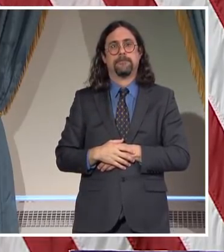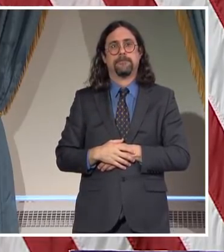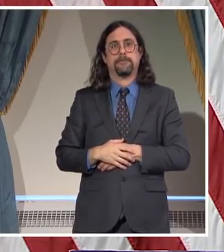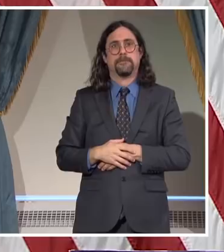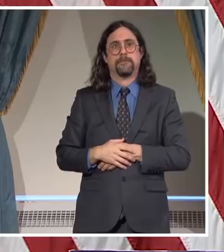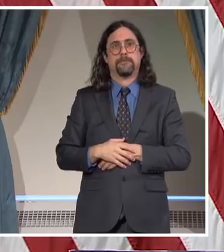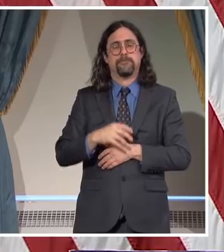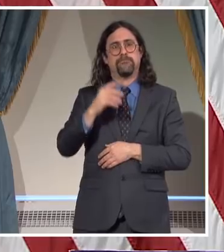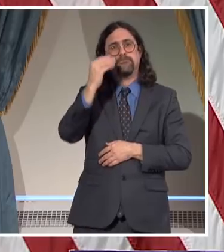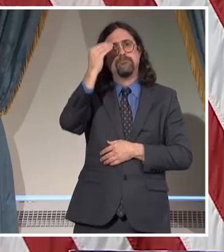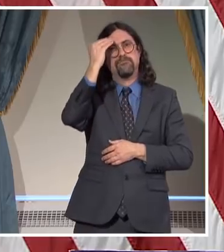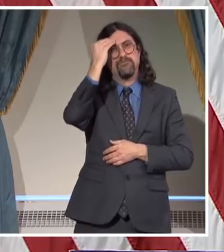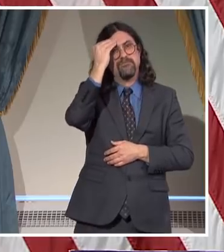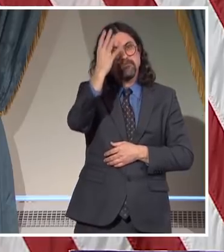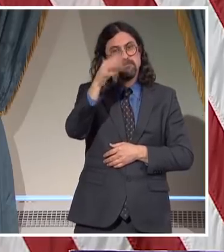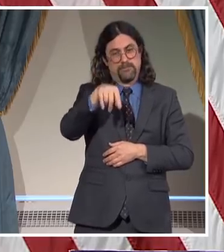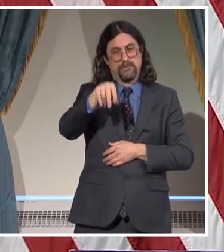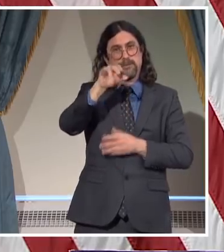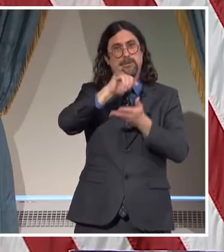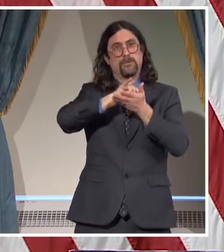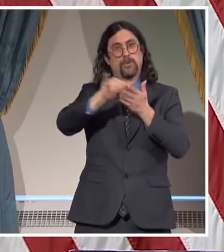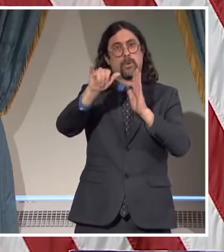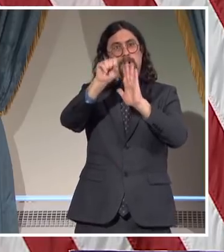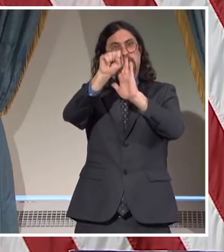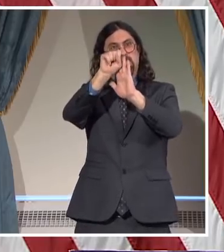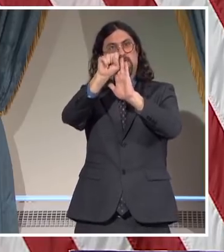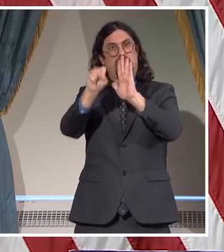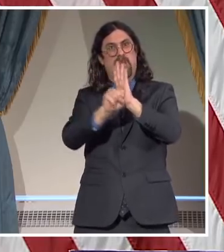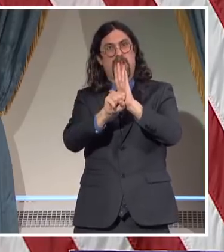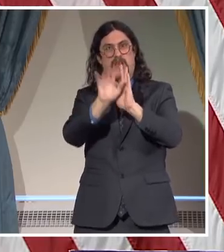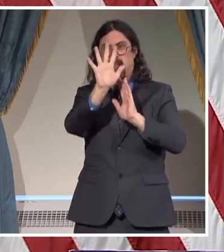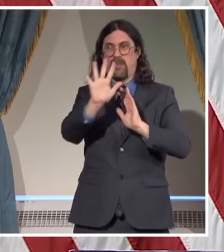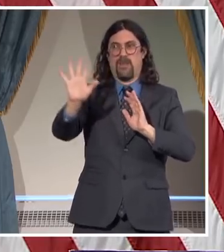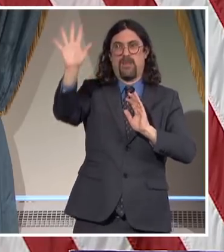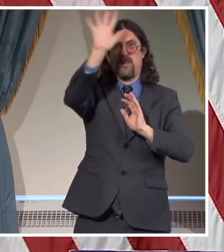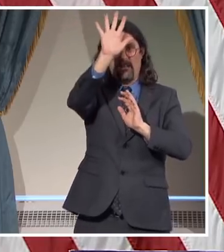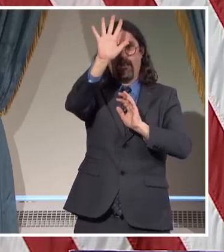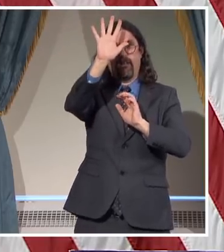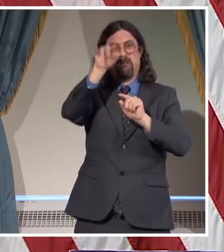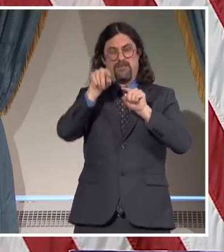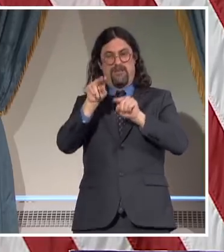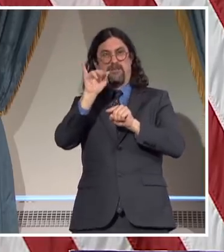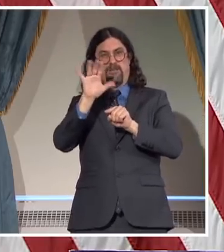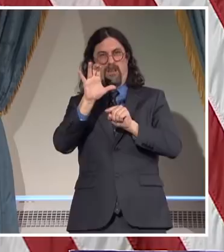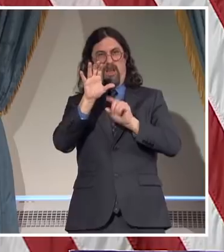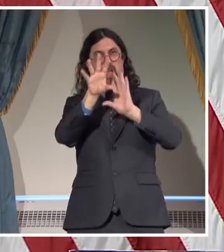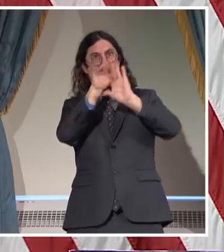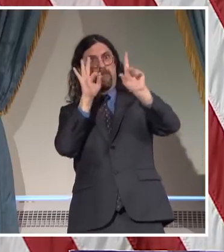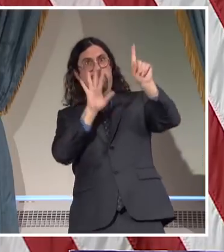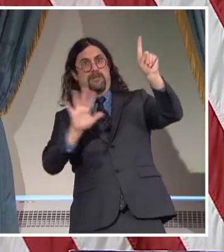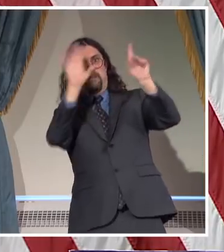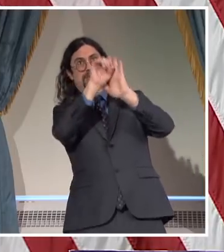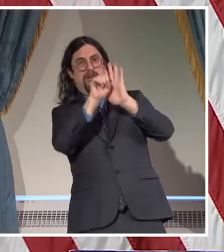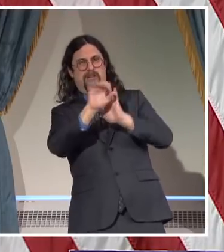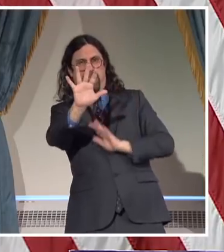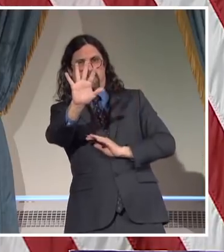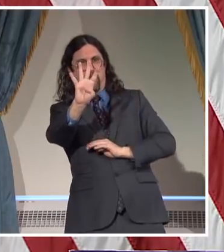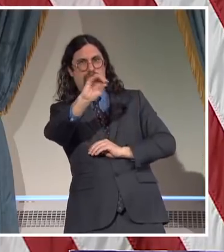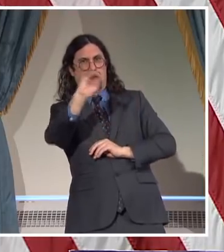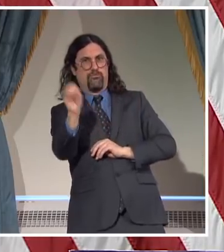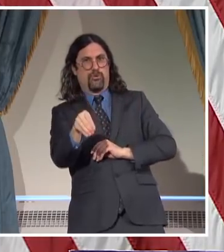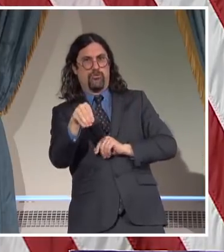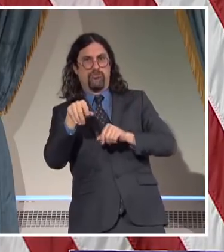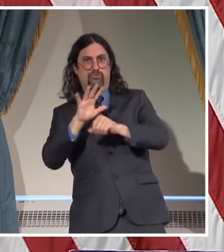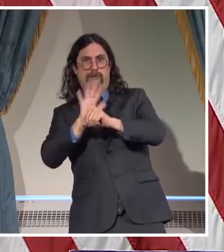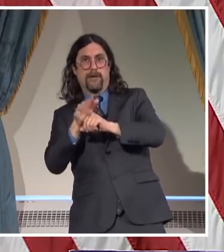54% of the total in the state of New York, and about 32%, almost a third of the cases in the United States of America. And very,